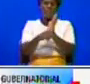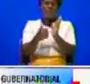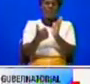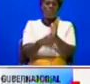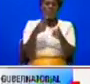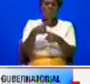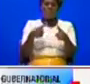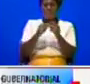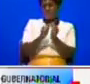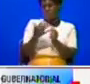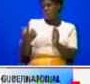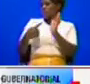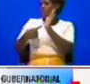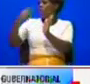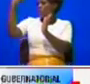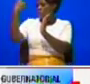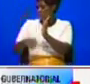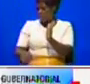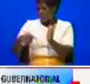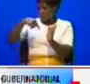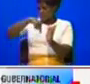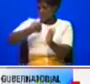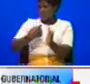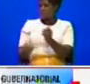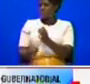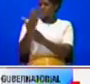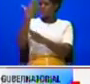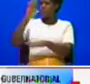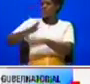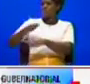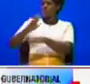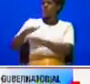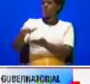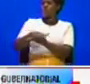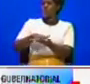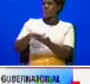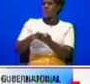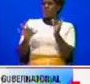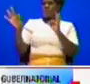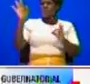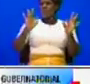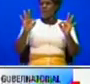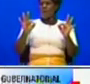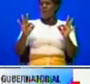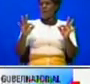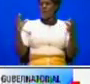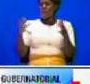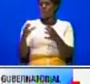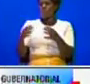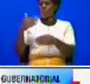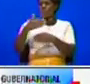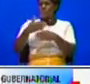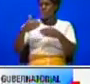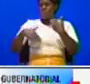years. That tells you I set a good foundation. Running City Hall, you need to be a team player, build